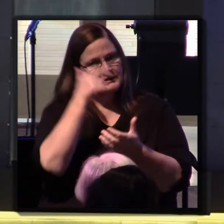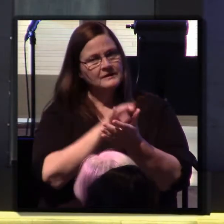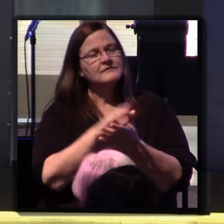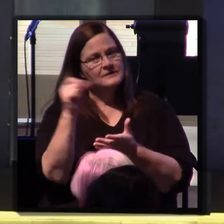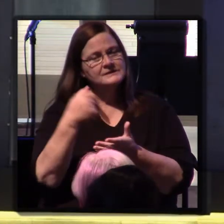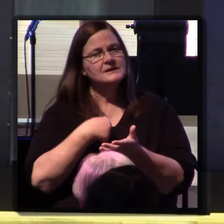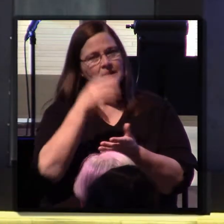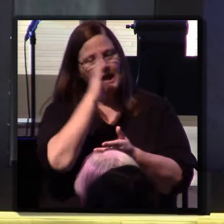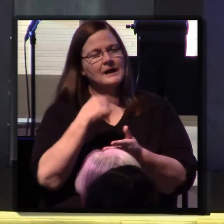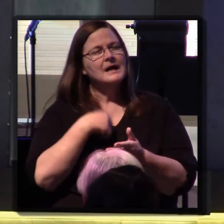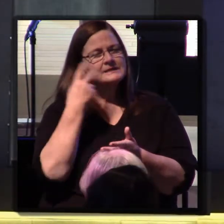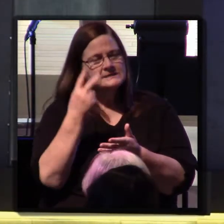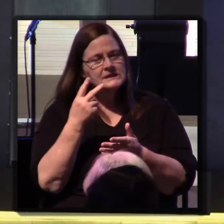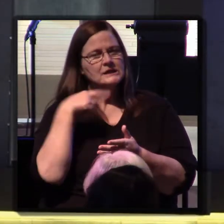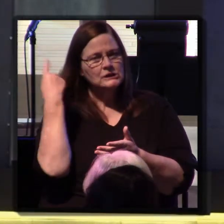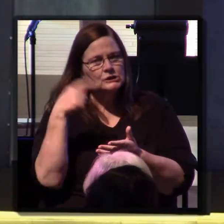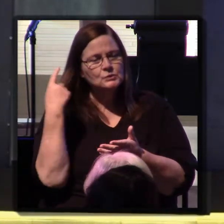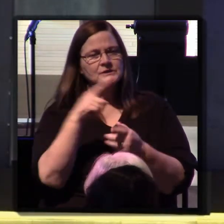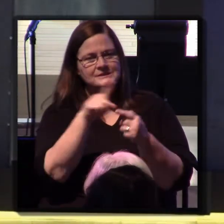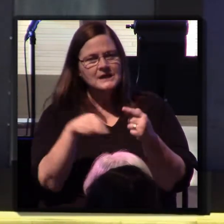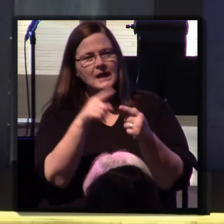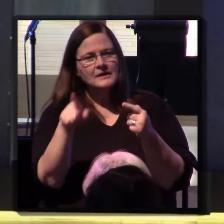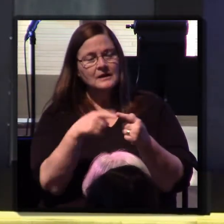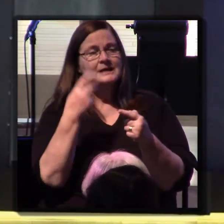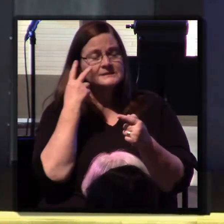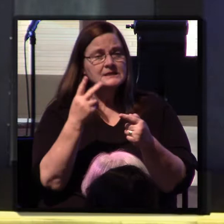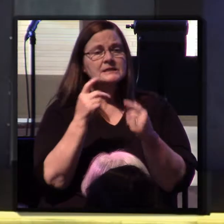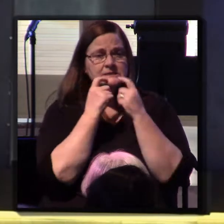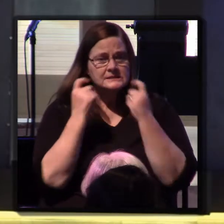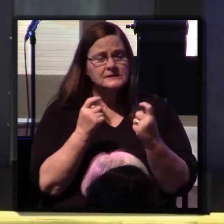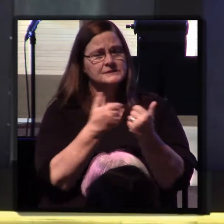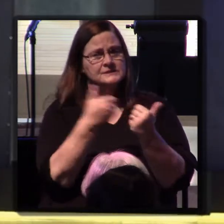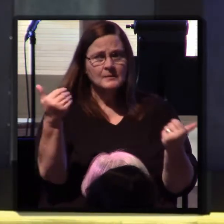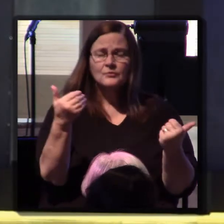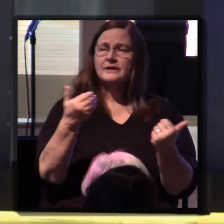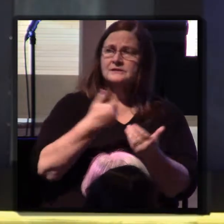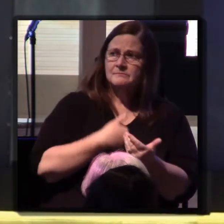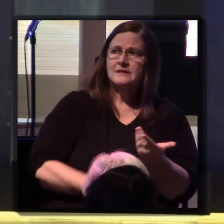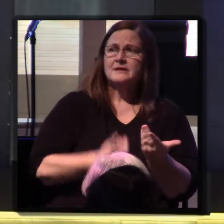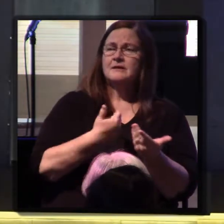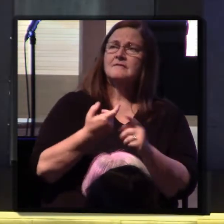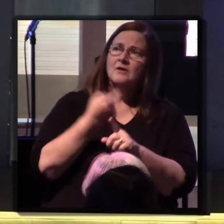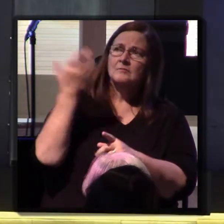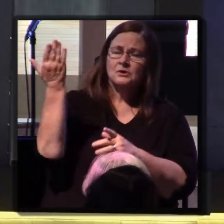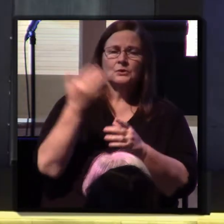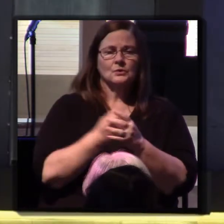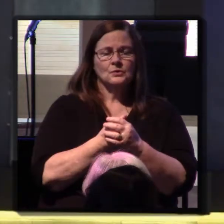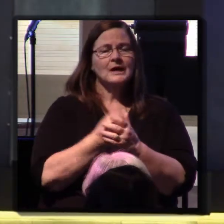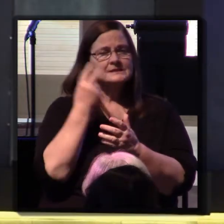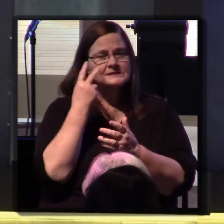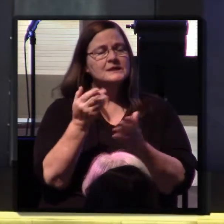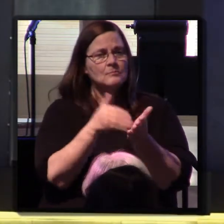but to believe him, to trust him, to believe, yes, God, I see the loony cycle in my life. I see the sin